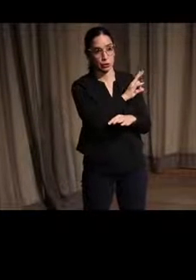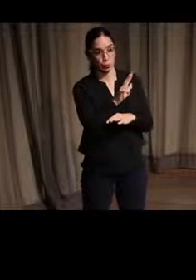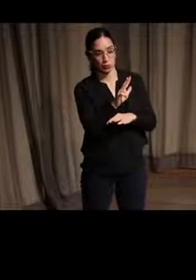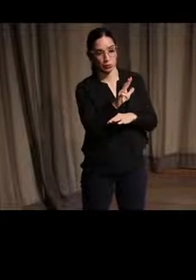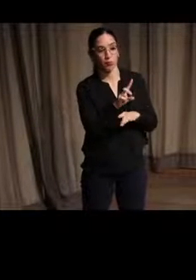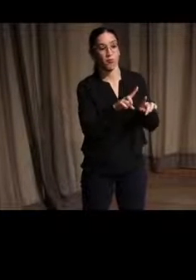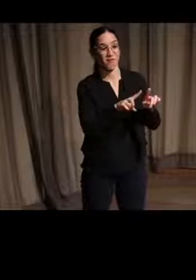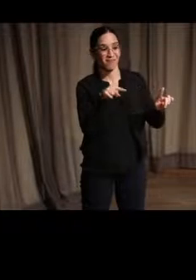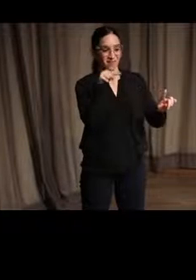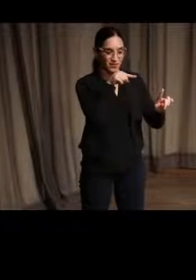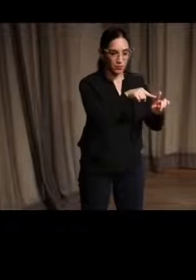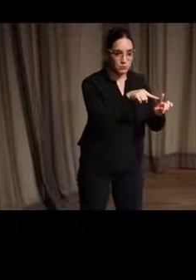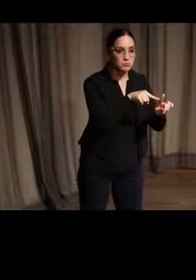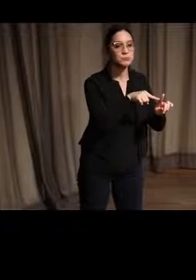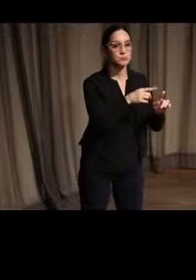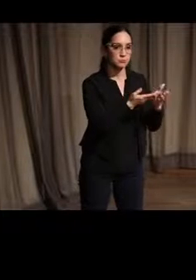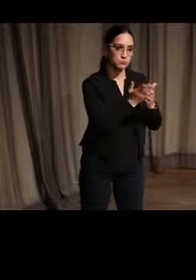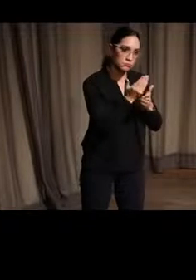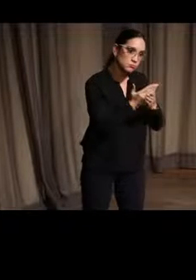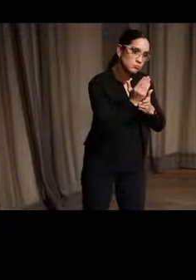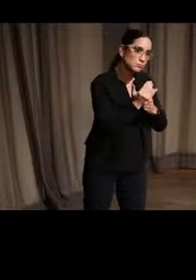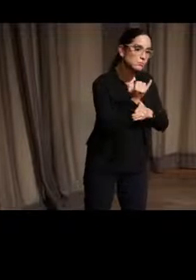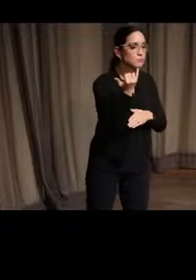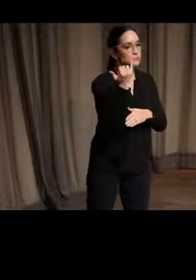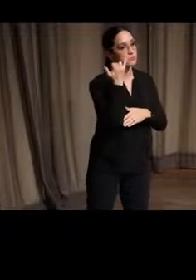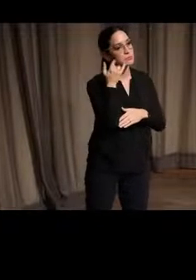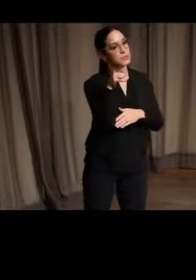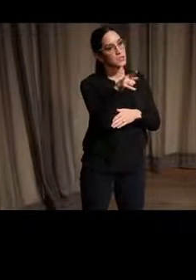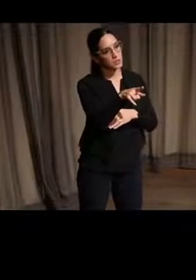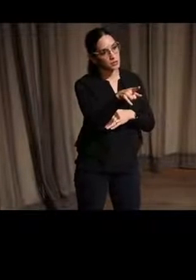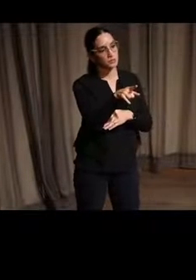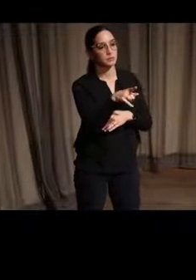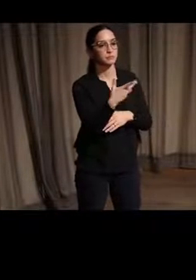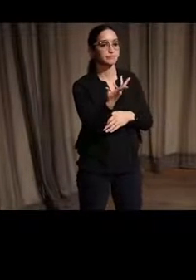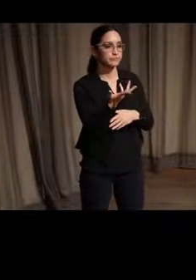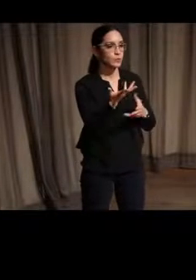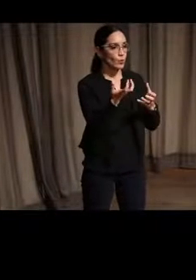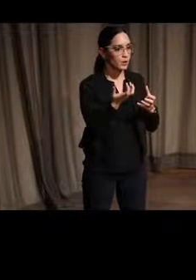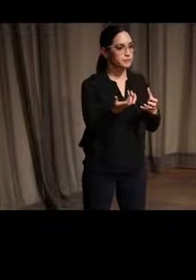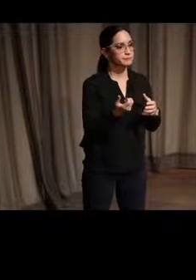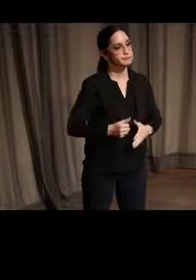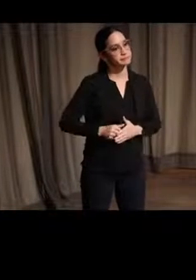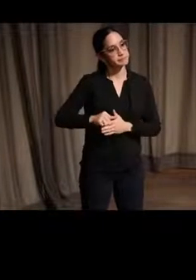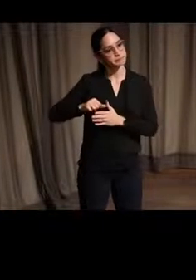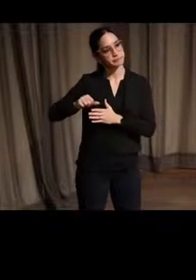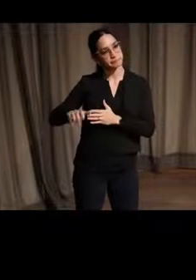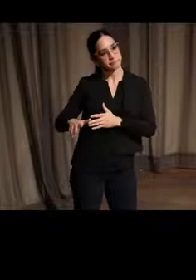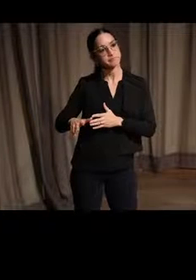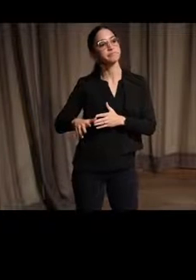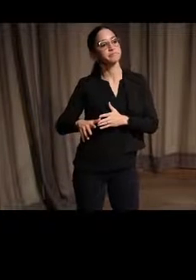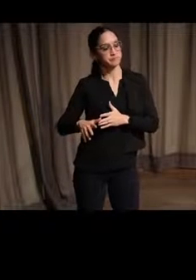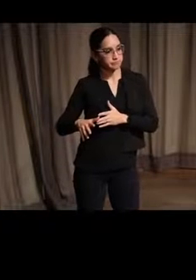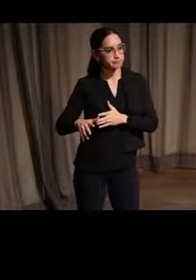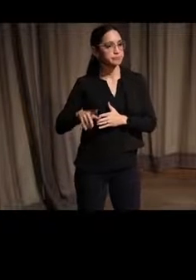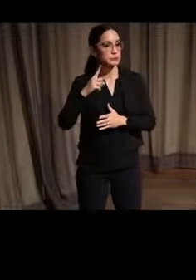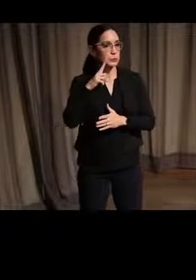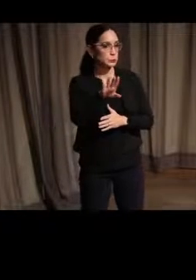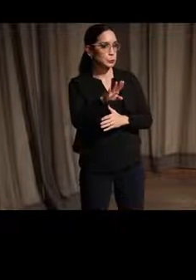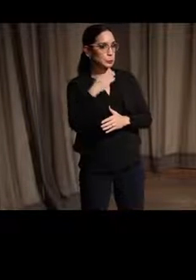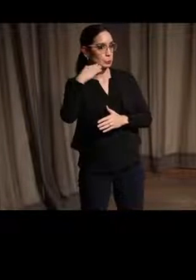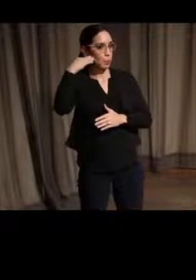women to terminate a pregnancy in the privacy of their own home, right? So that's a huge development. The other one is